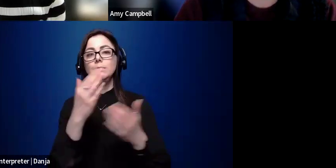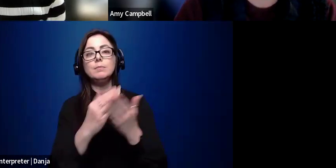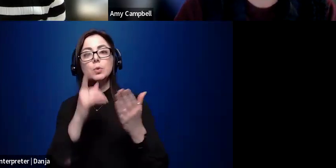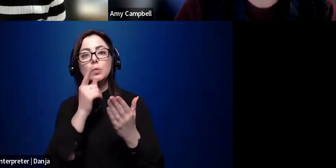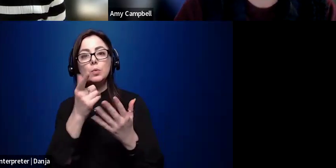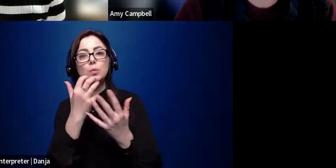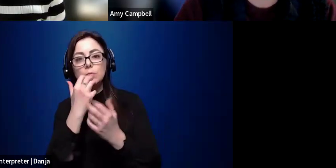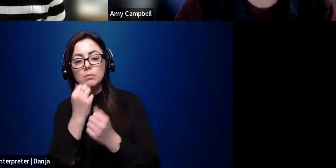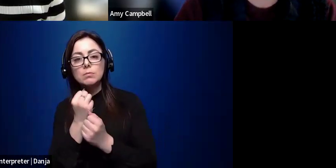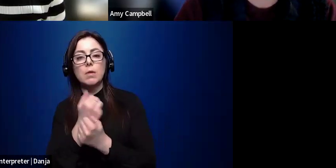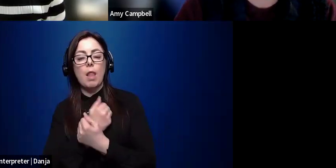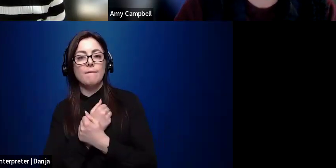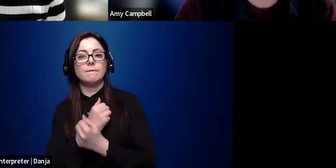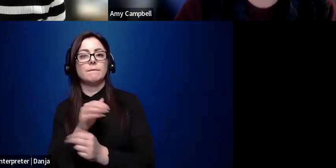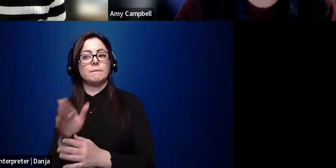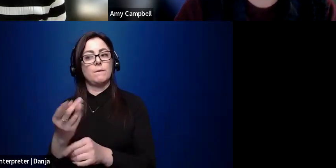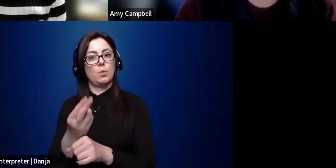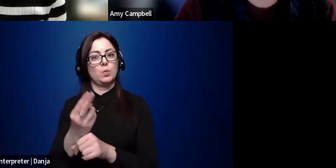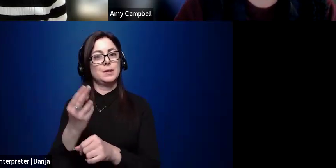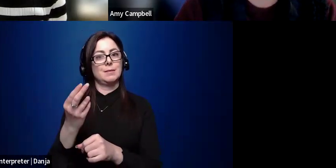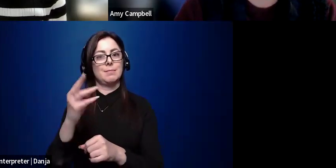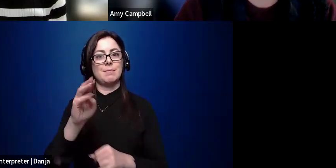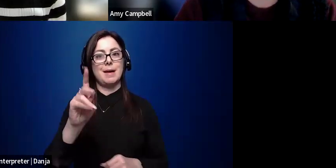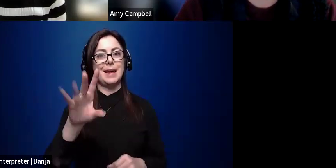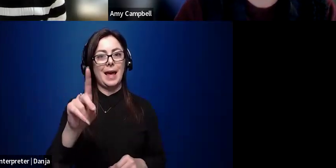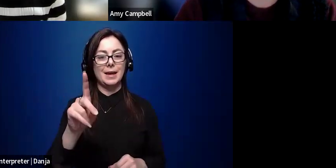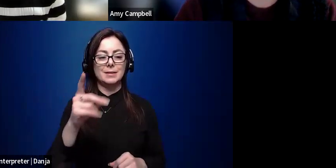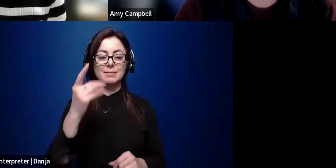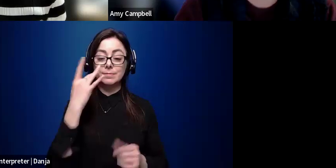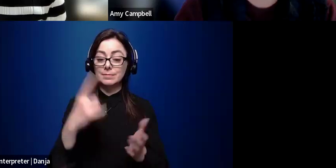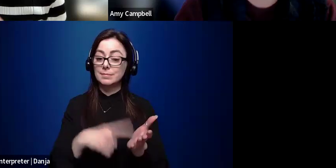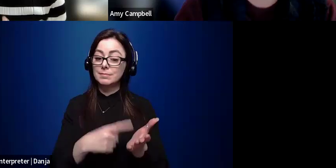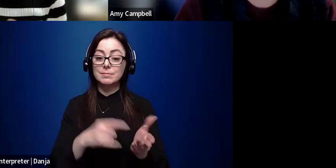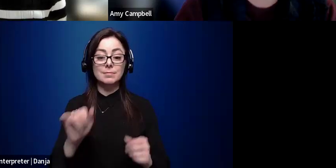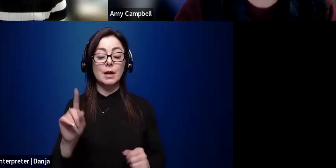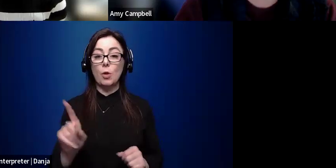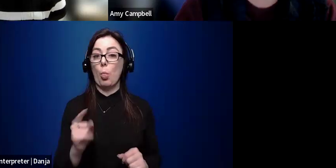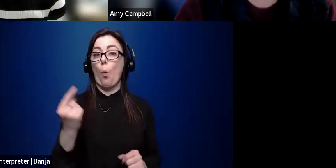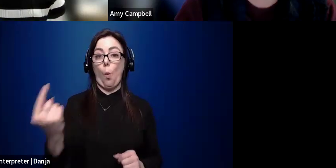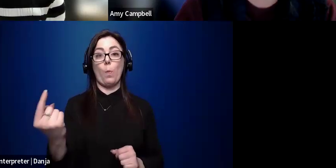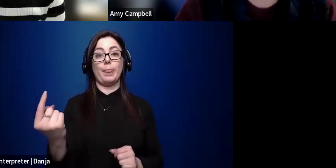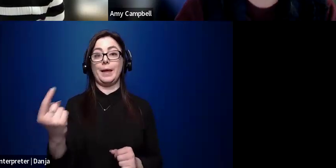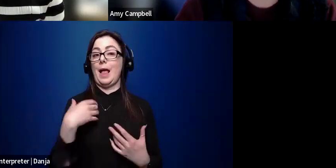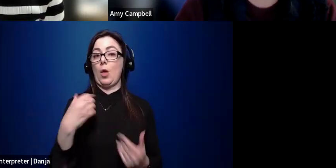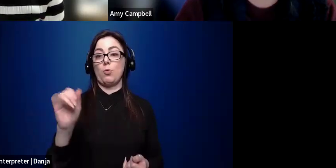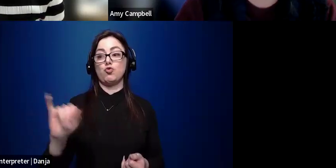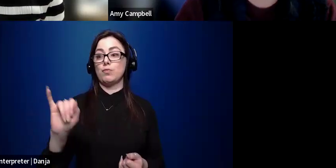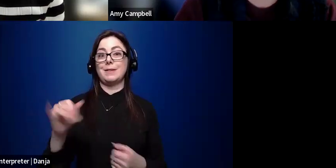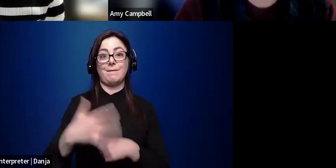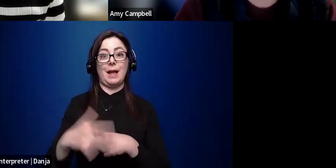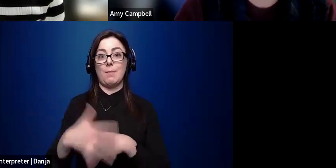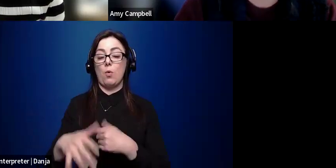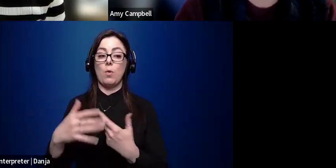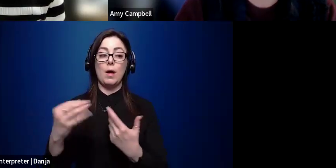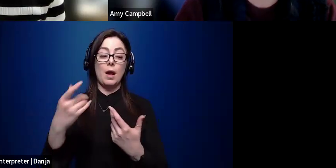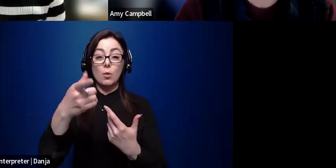on Medicaid. Because as we said, sometimes that's the only option, and it is providing support that you're